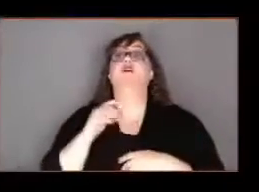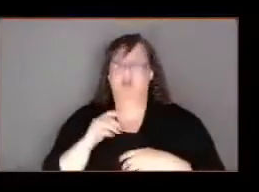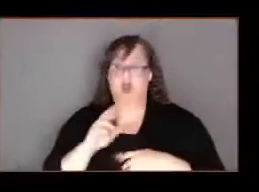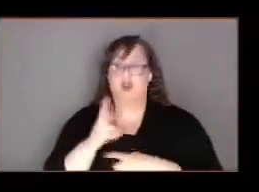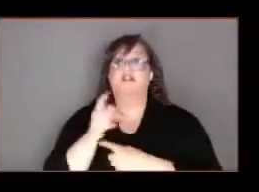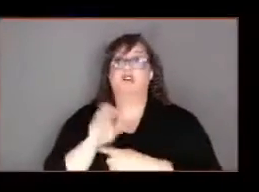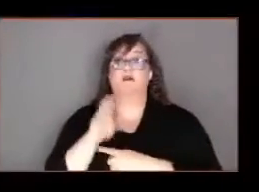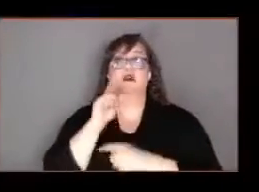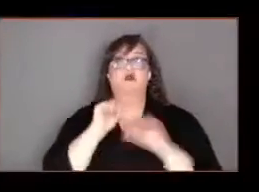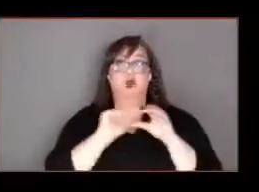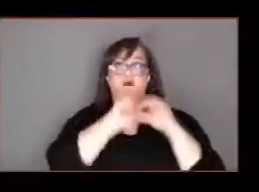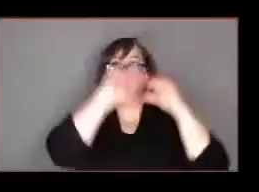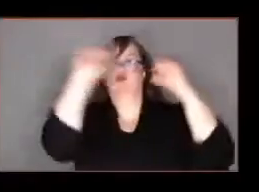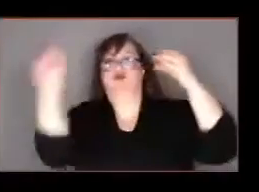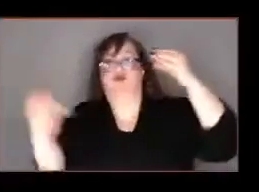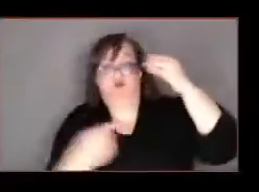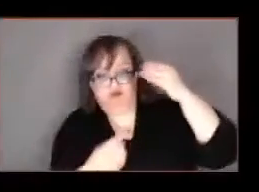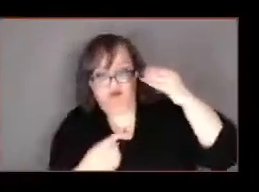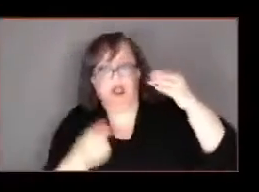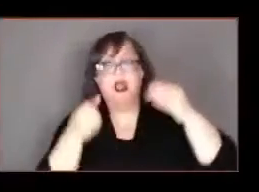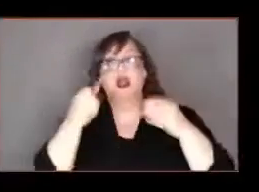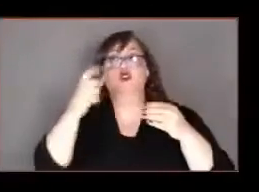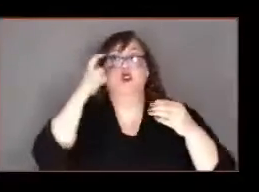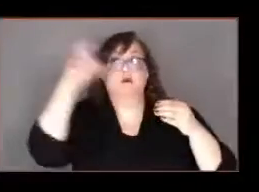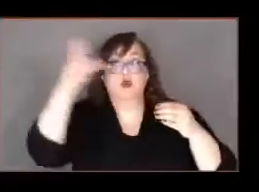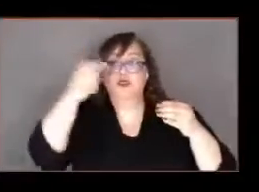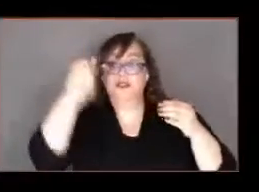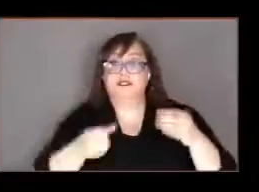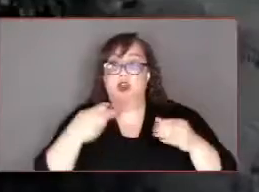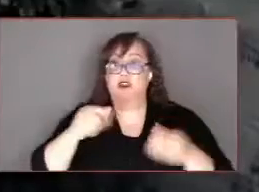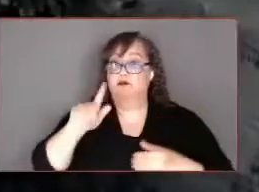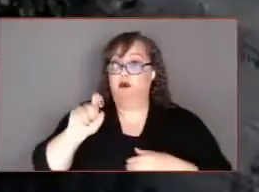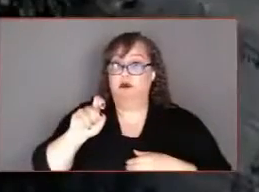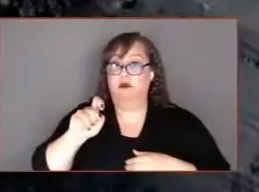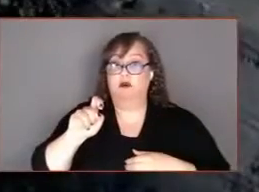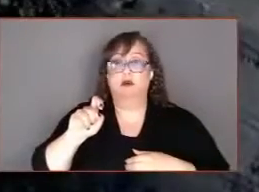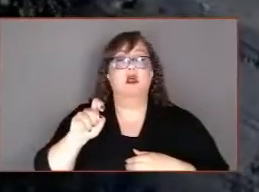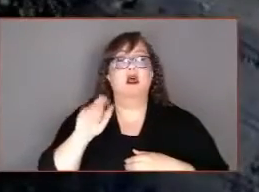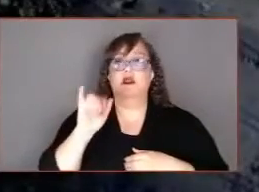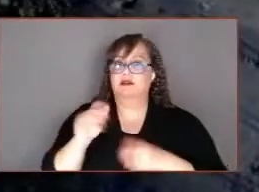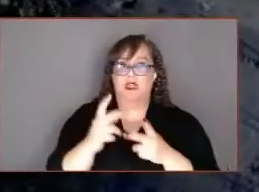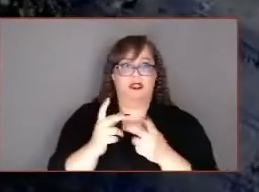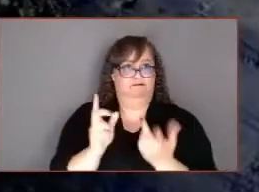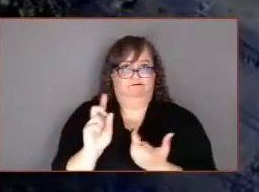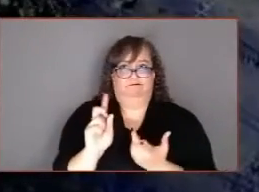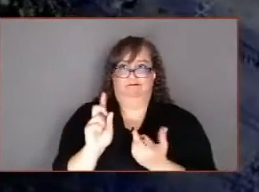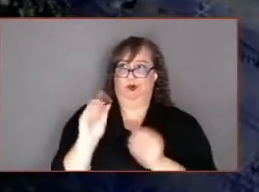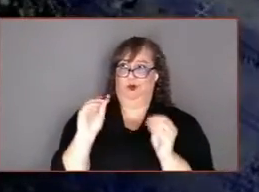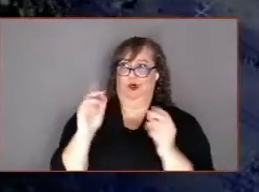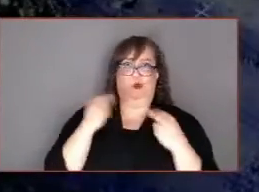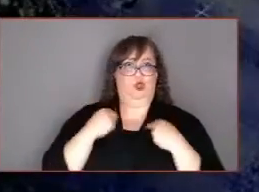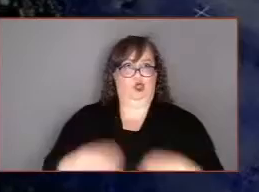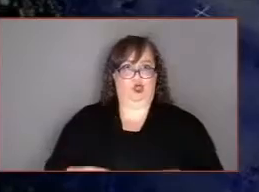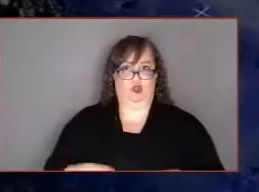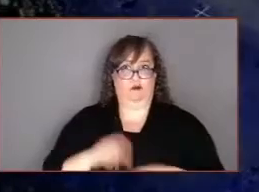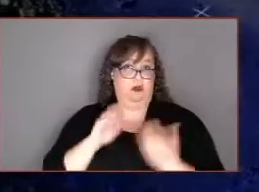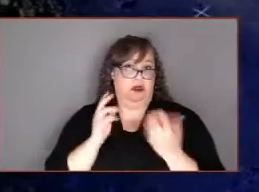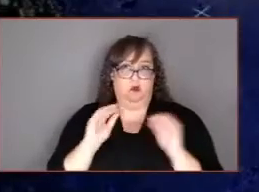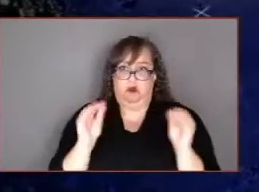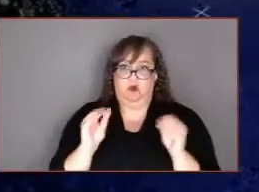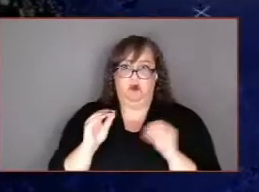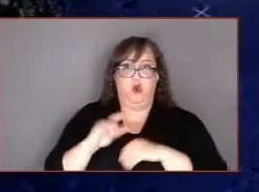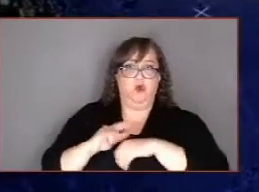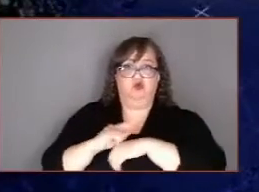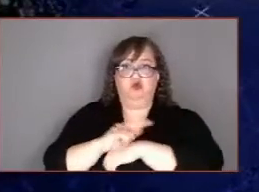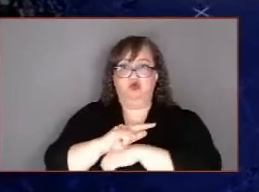where no human or rover has ever been before. The rover's survey will provide scientists with the most